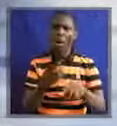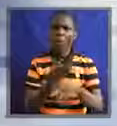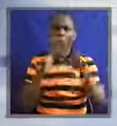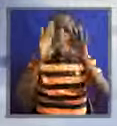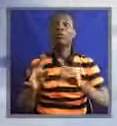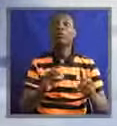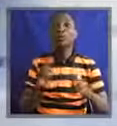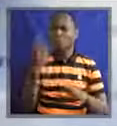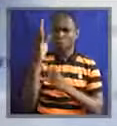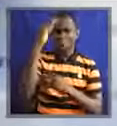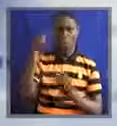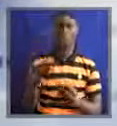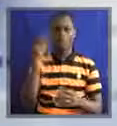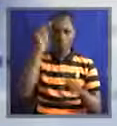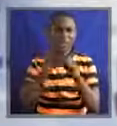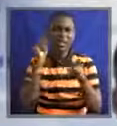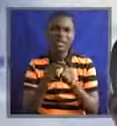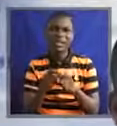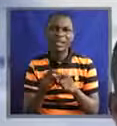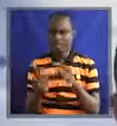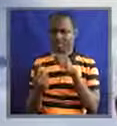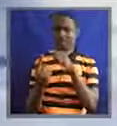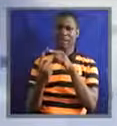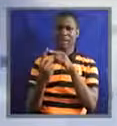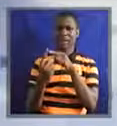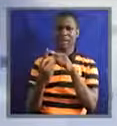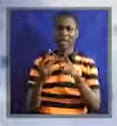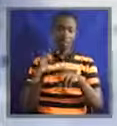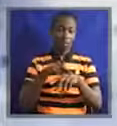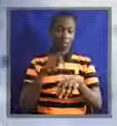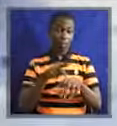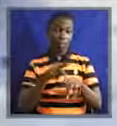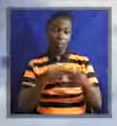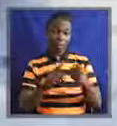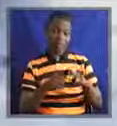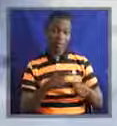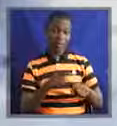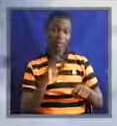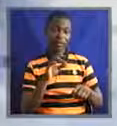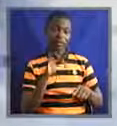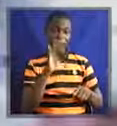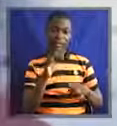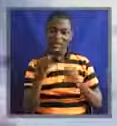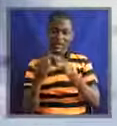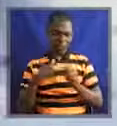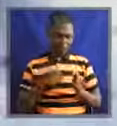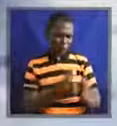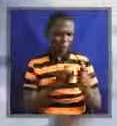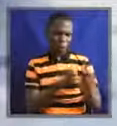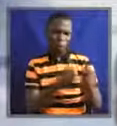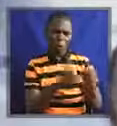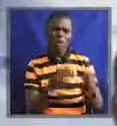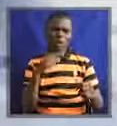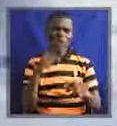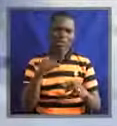no onyankopon kwa na enim meda popa a wutieme na ababa wai edi paul no mwachi na